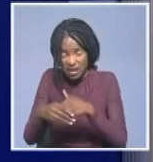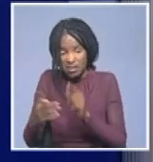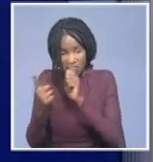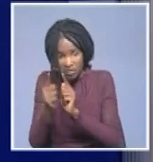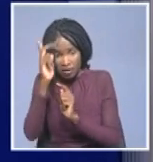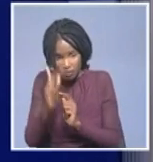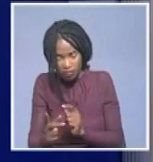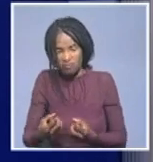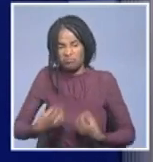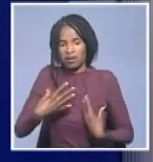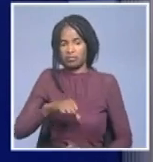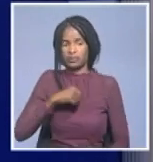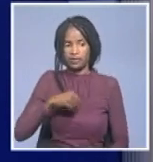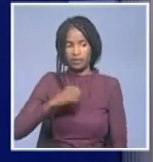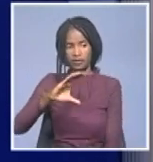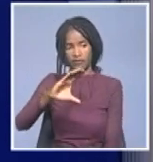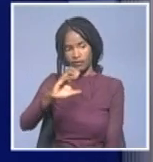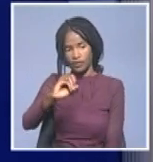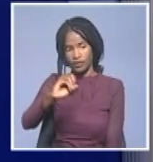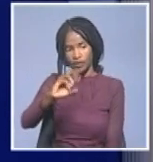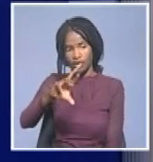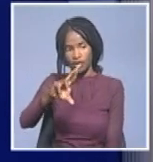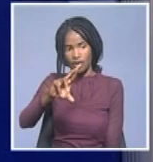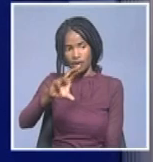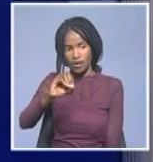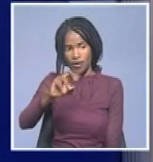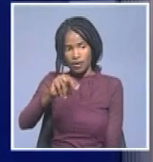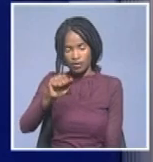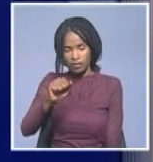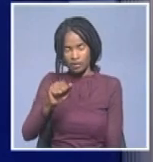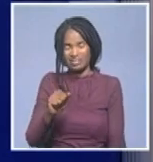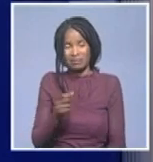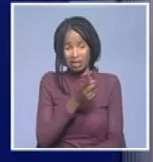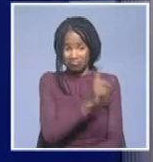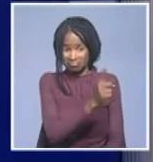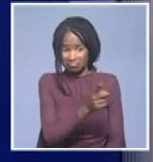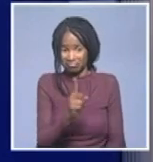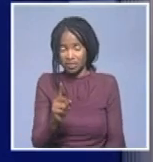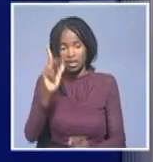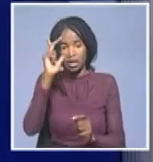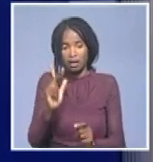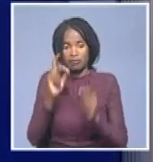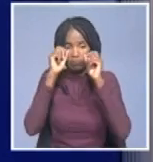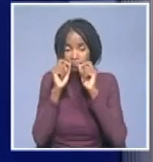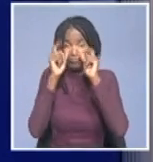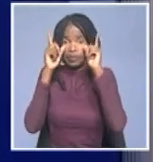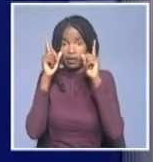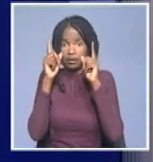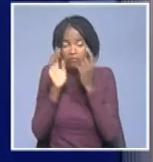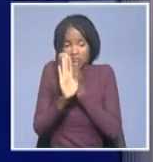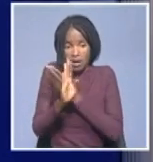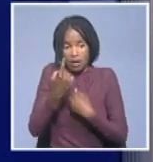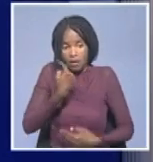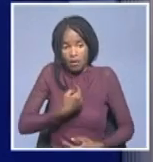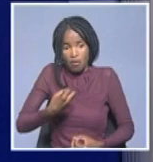And therefore, it is very important that citizens take extra measures to prevent